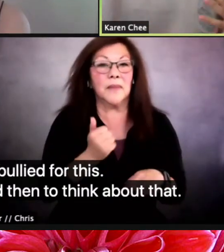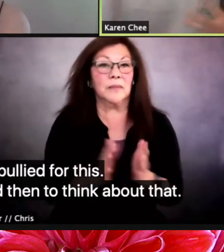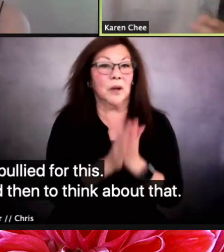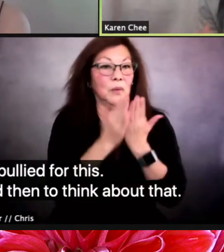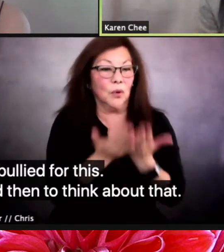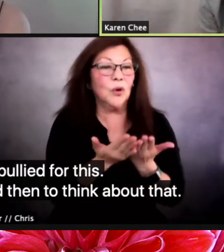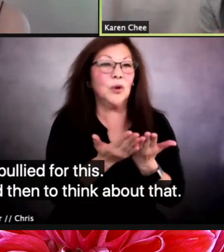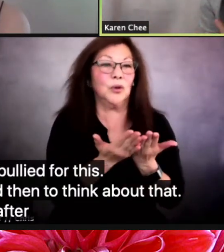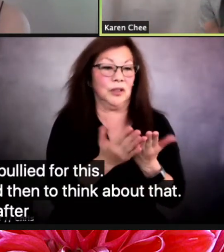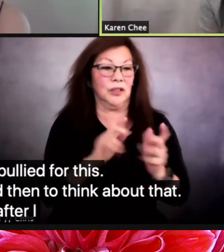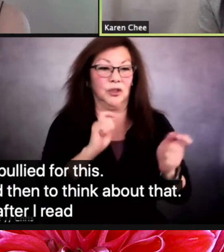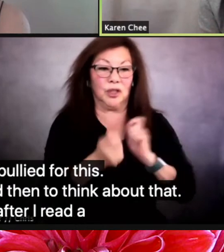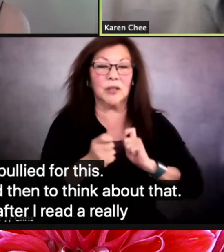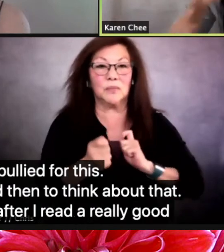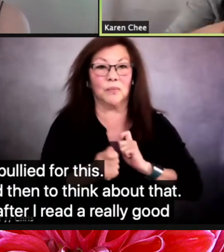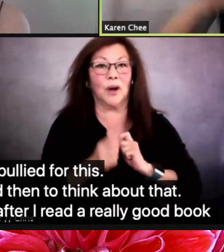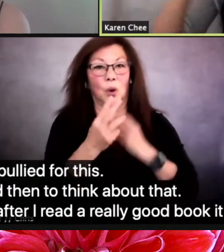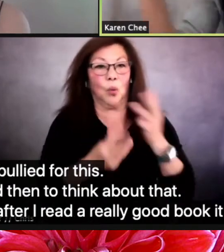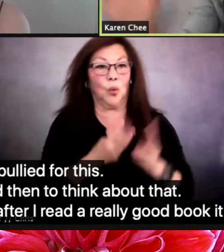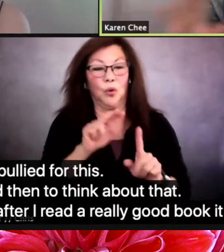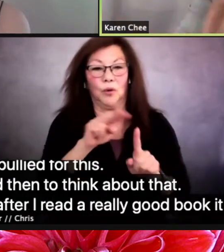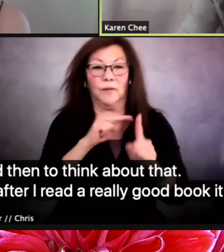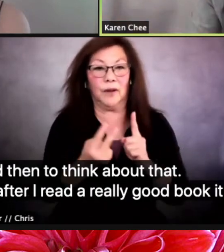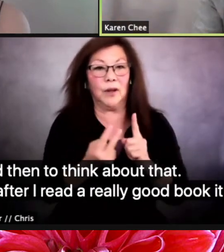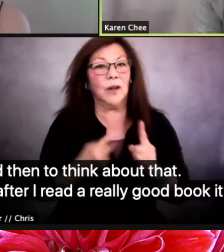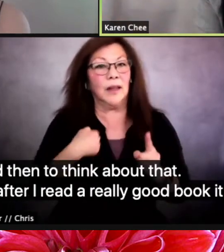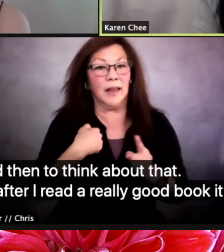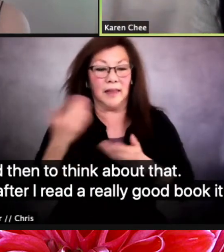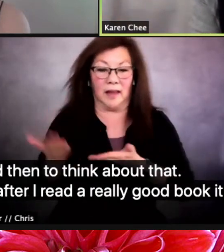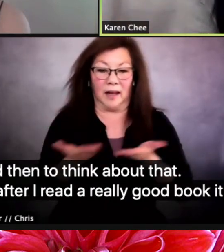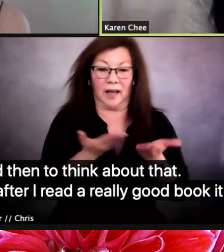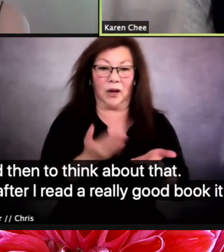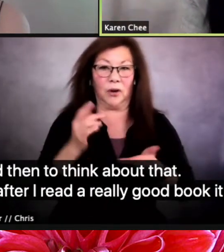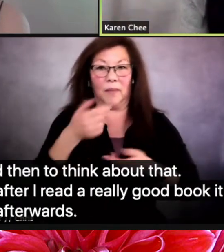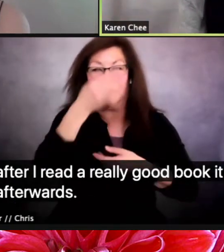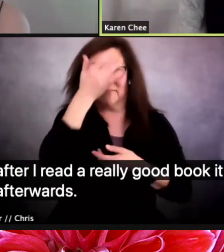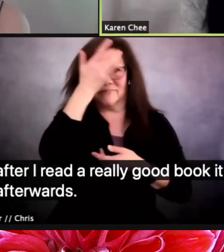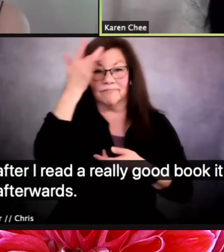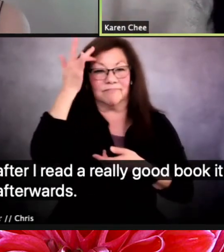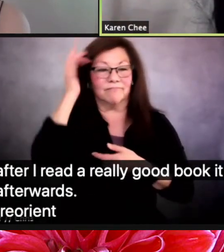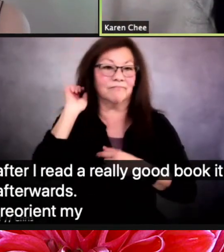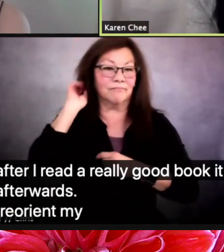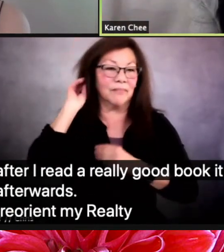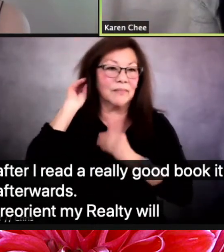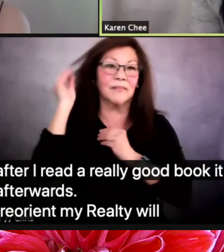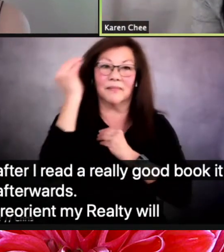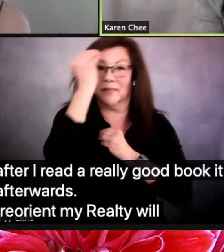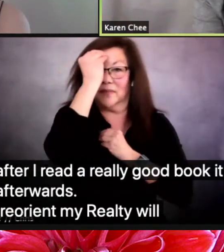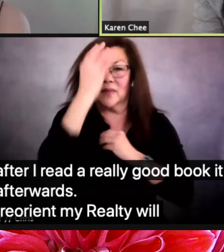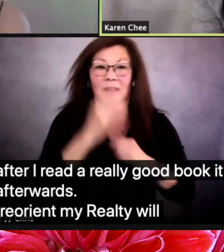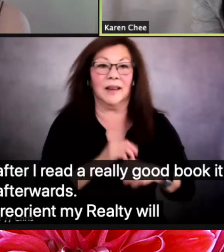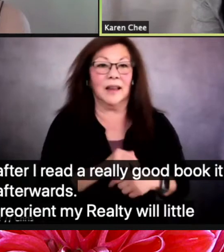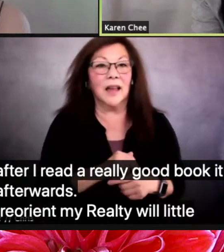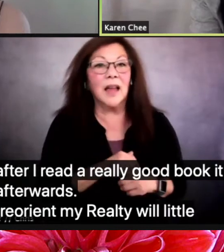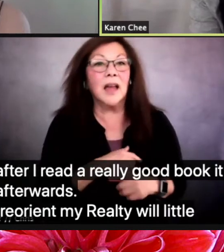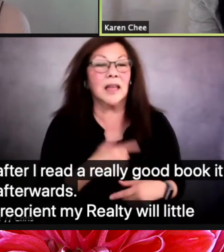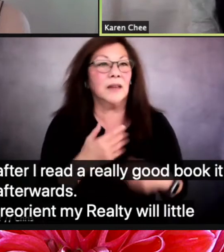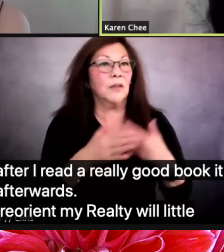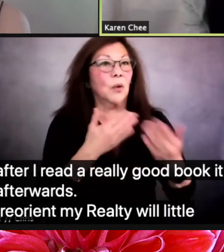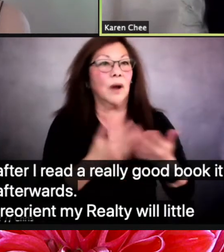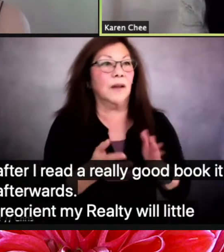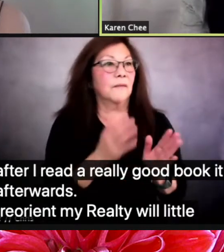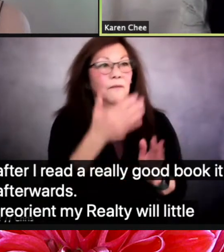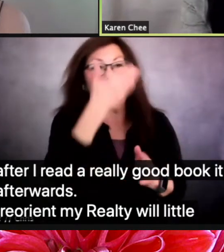a little bit, and then I get to sort of carry that with me forever, even after I've sort of forgotten what the plot was or who the characters' names are and things like